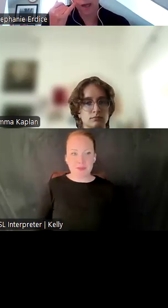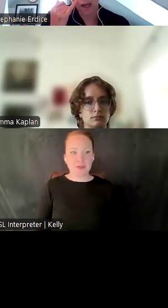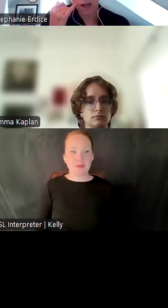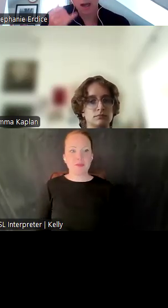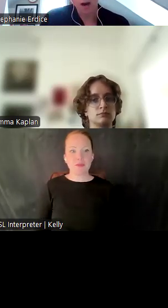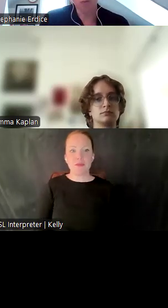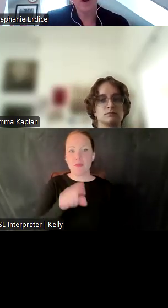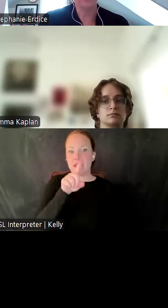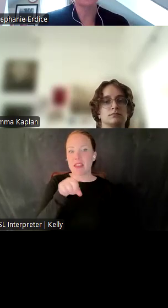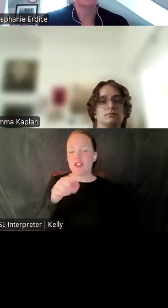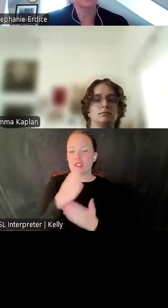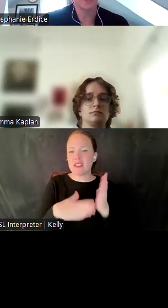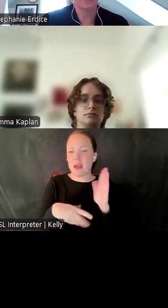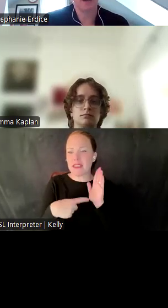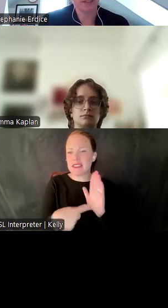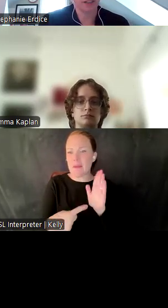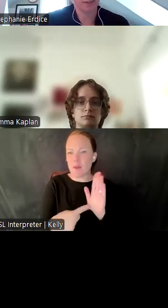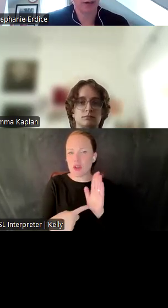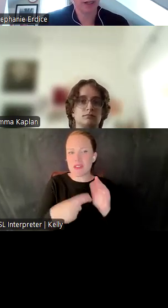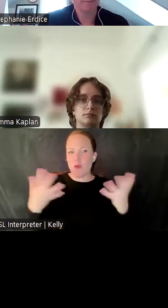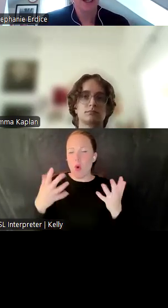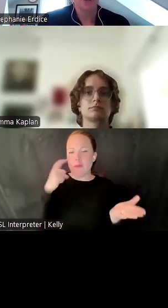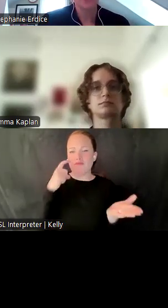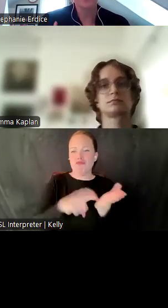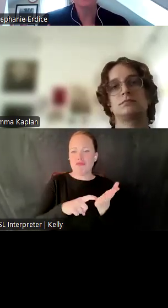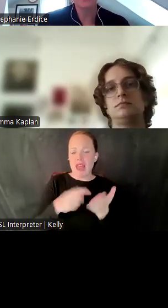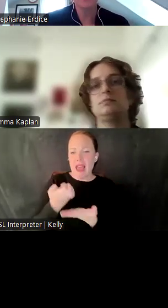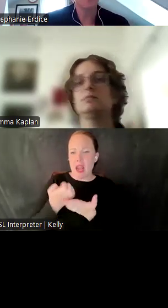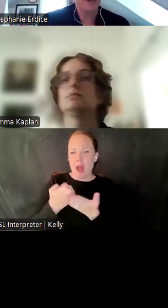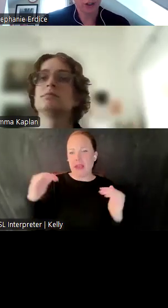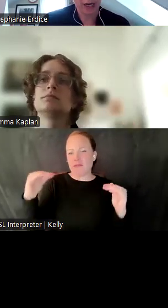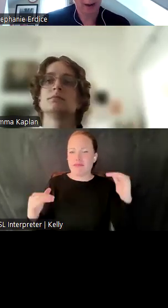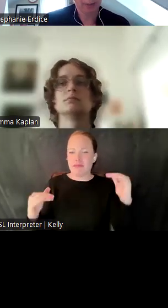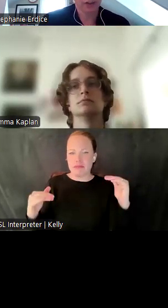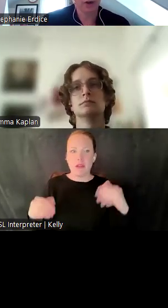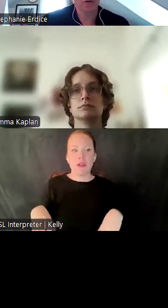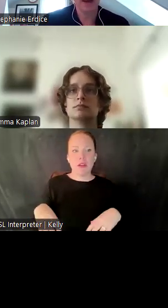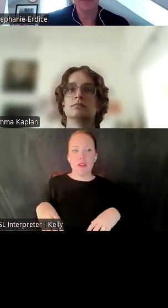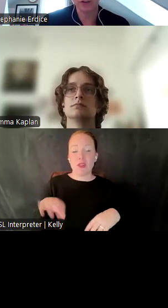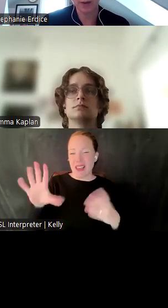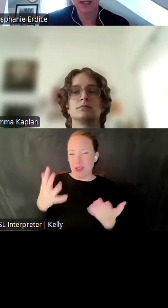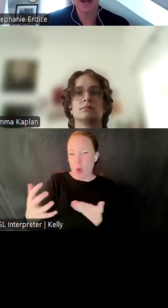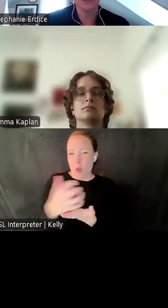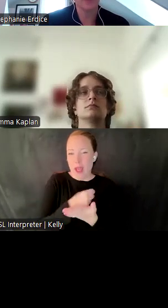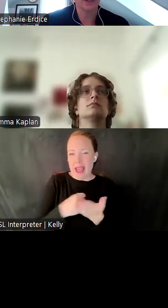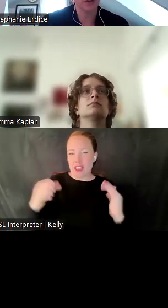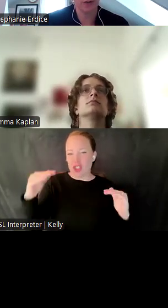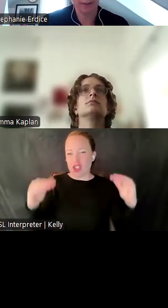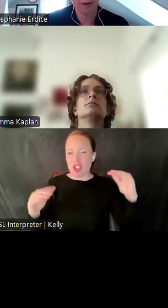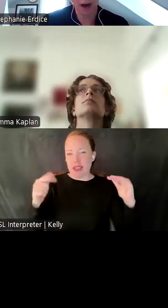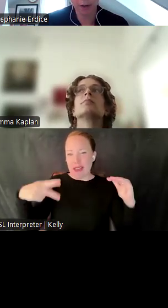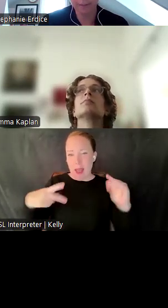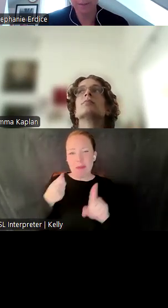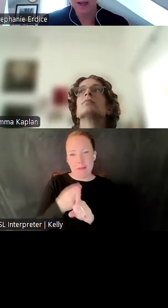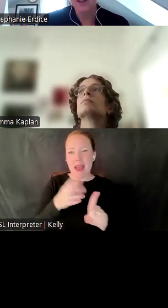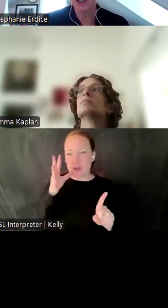of where we see economic disparity. So things like the wage gap. So they affect women and especially women